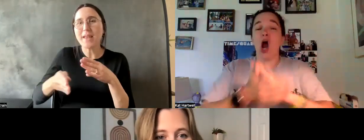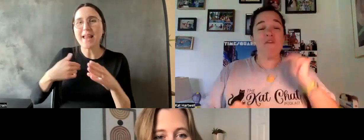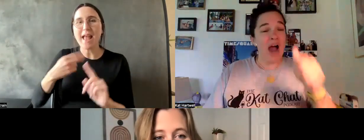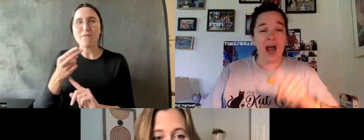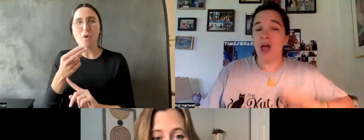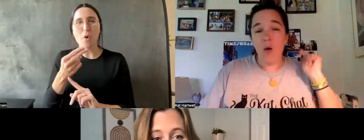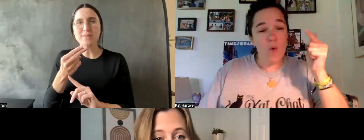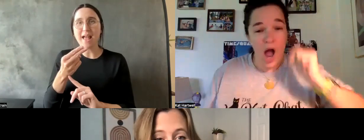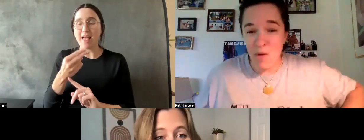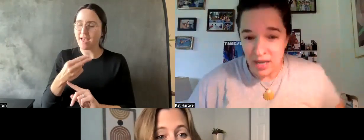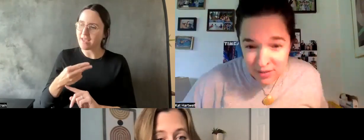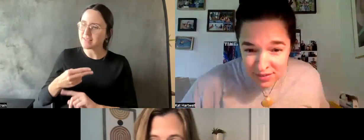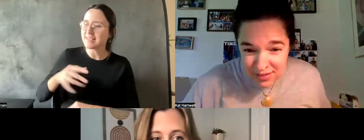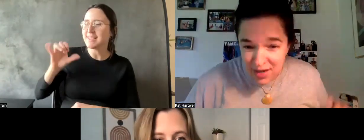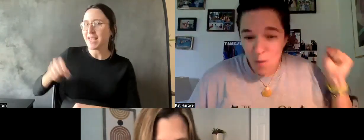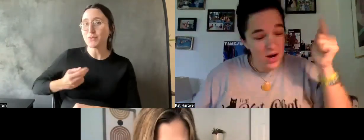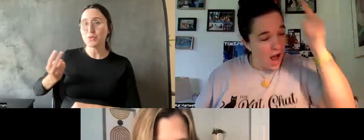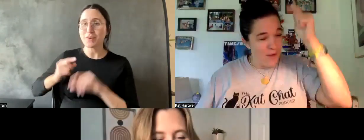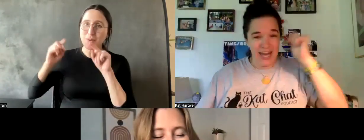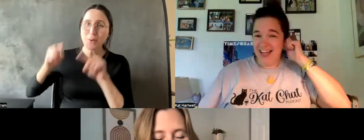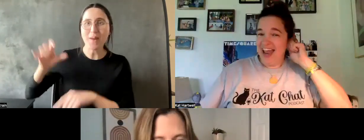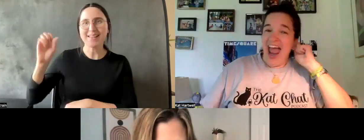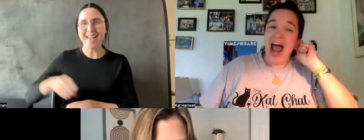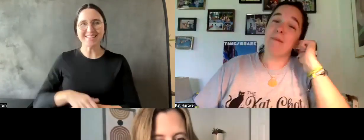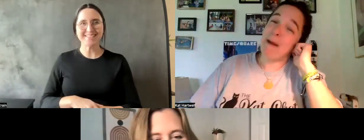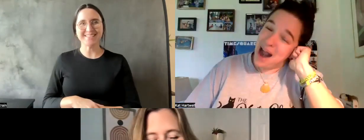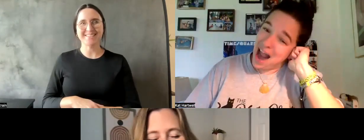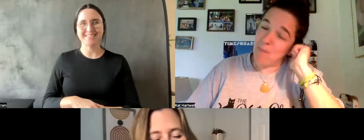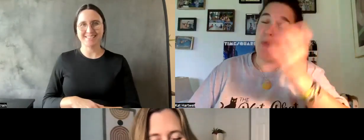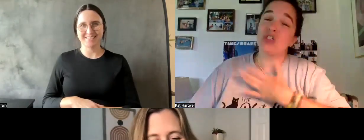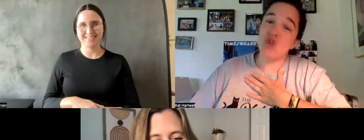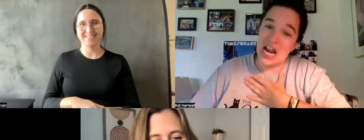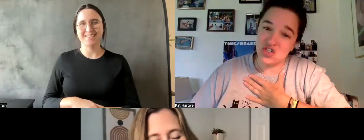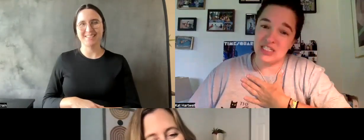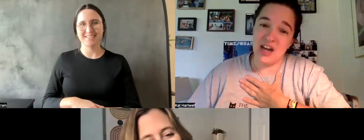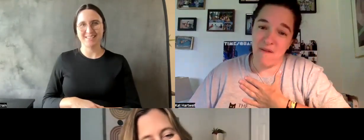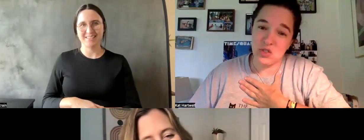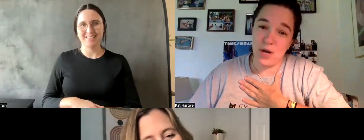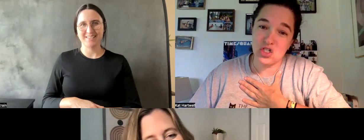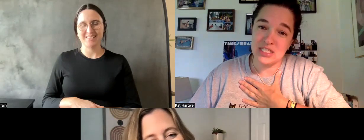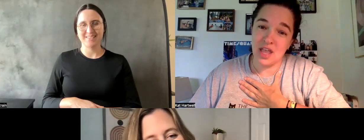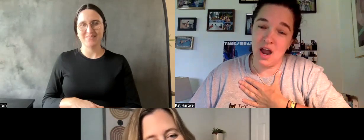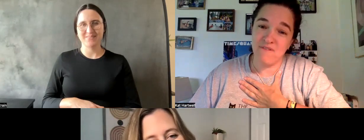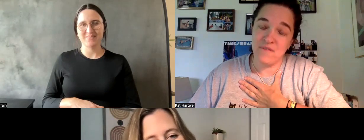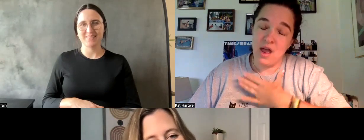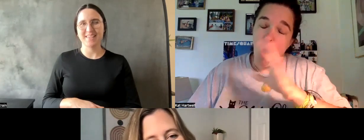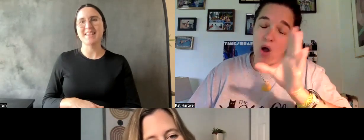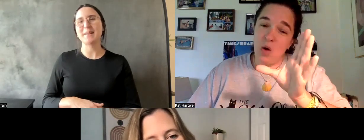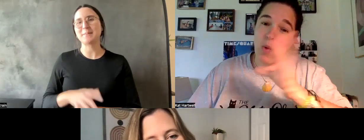I girlfriend, we're going. We're going. And then I my love it. mom was gracious enough to purchase